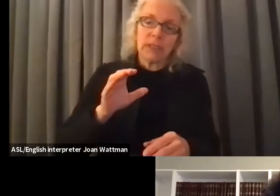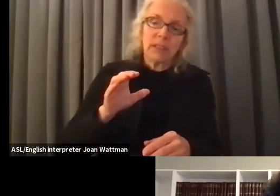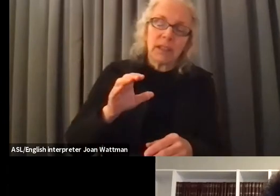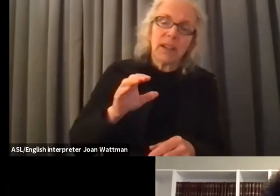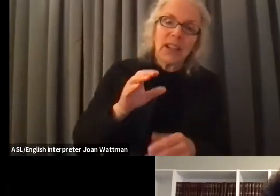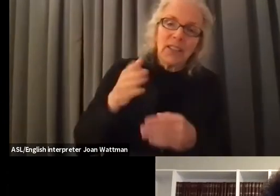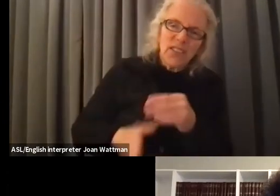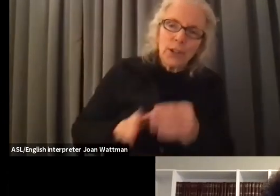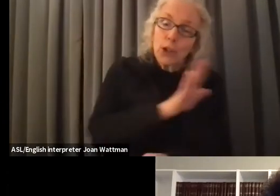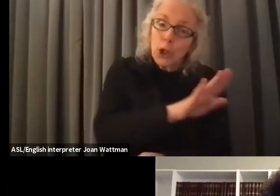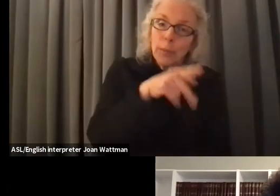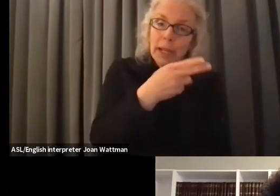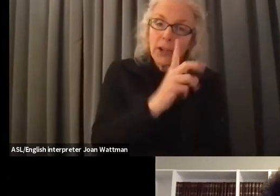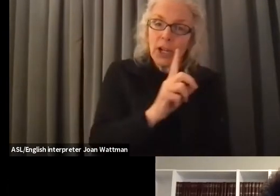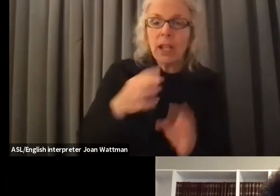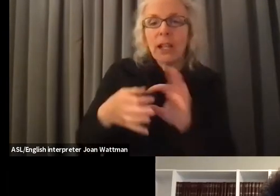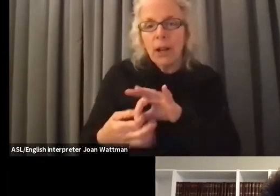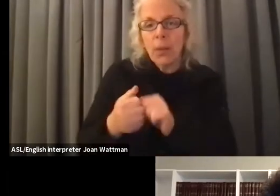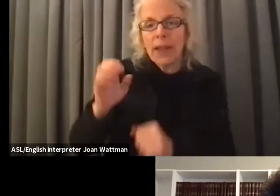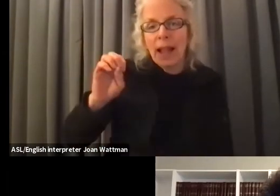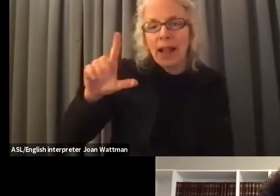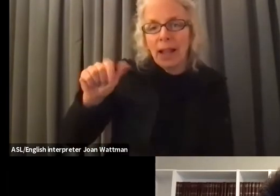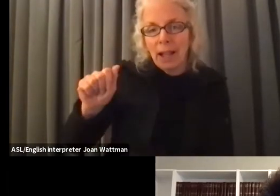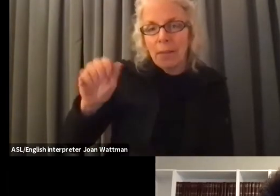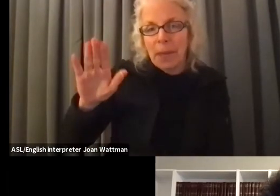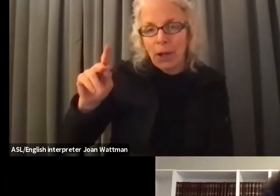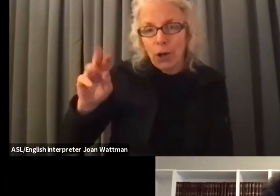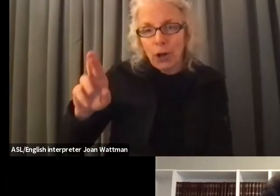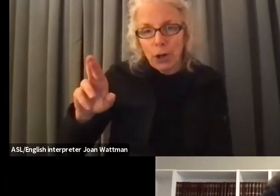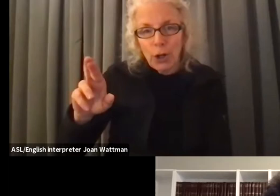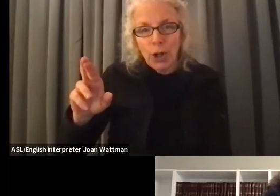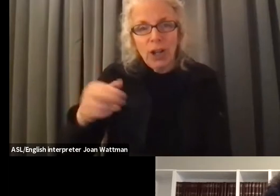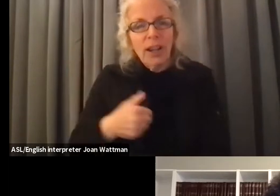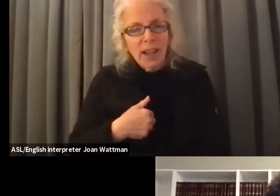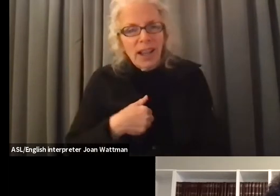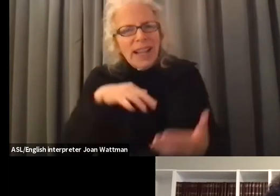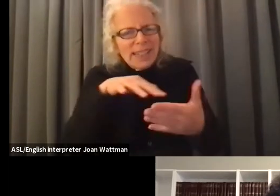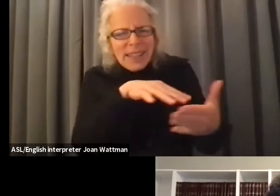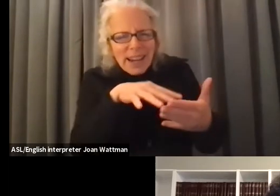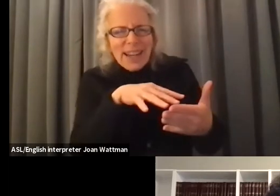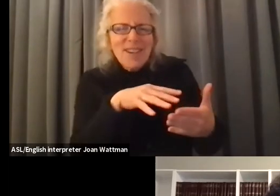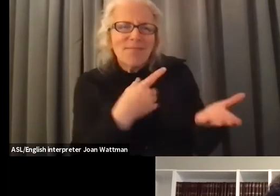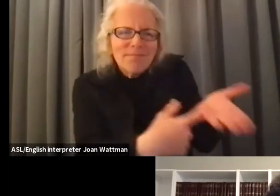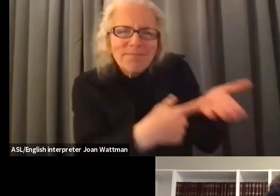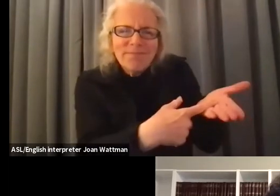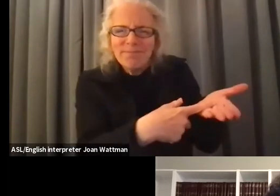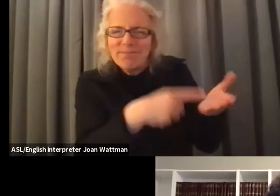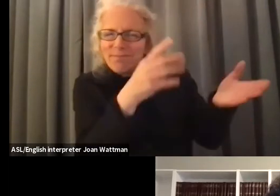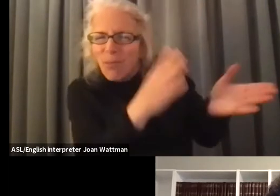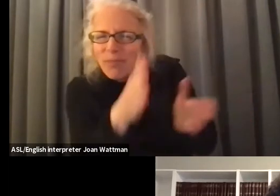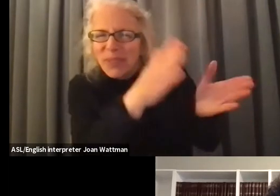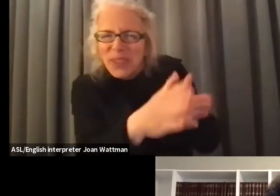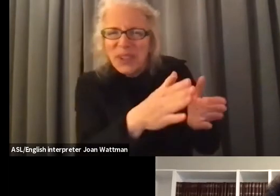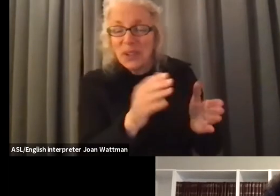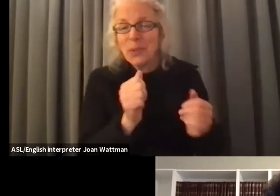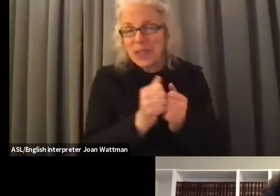Ella Baker. Many of the scholar activists I had the pleasure of studying, strategizing, and organizing with during my time